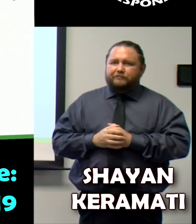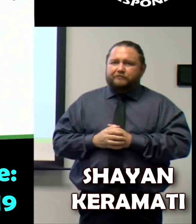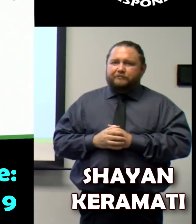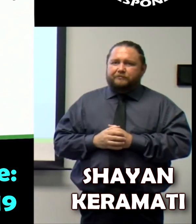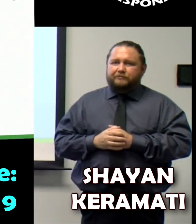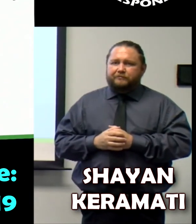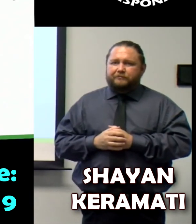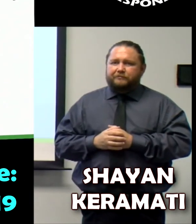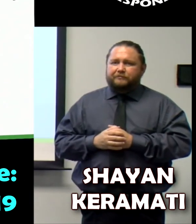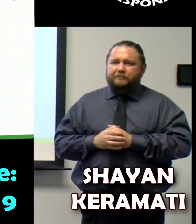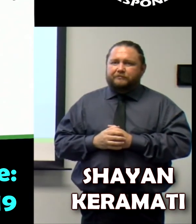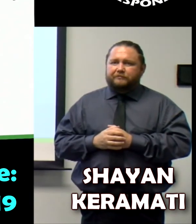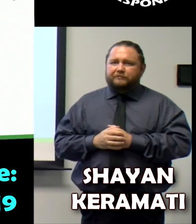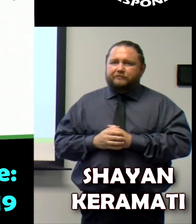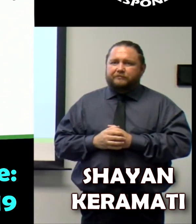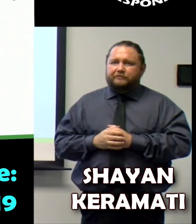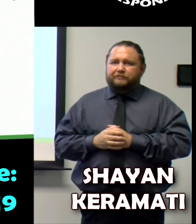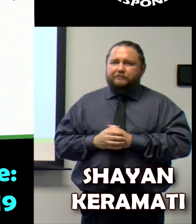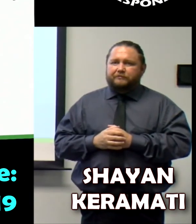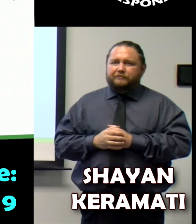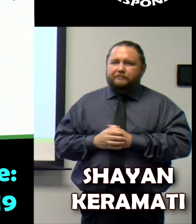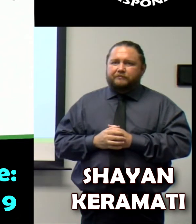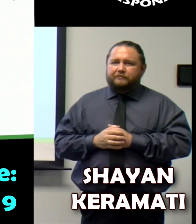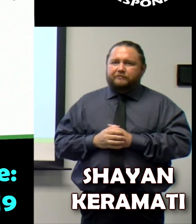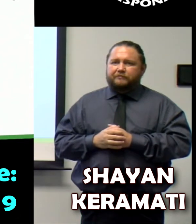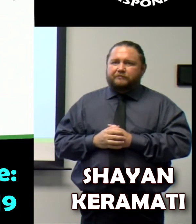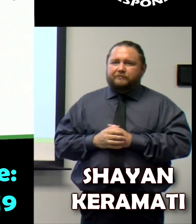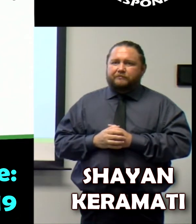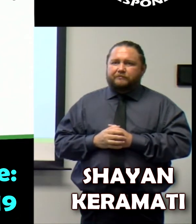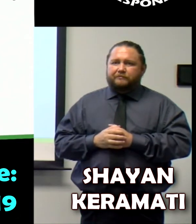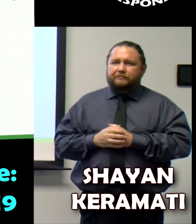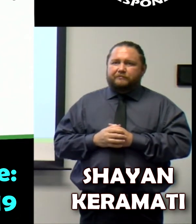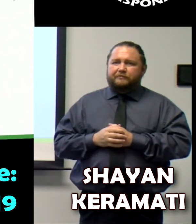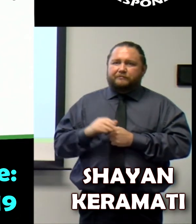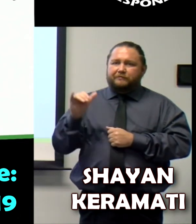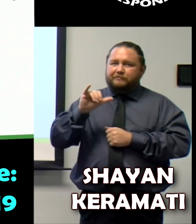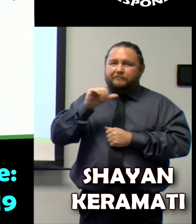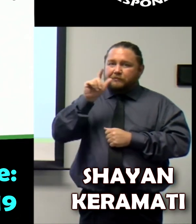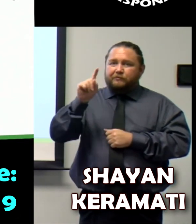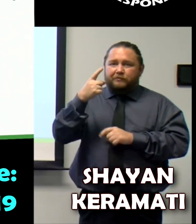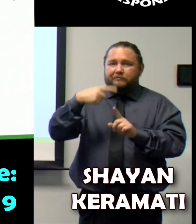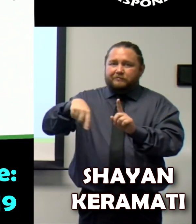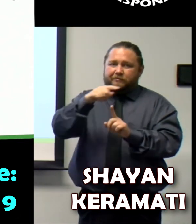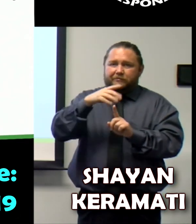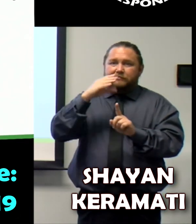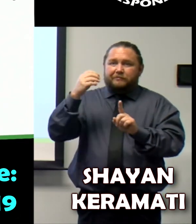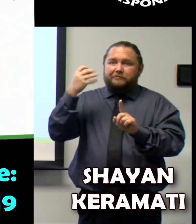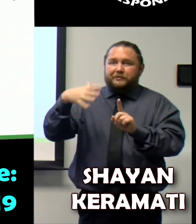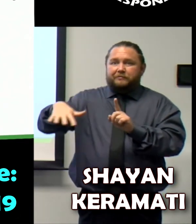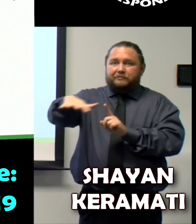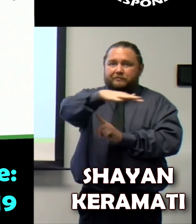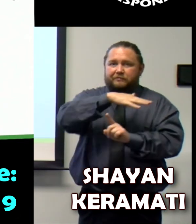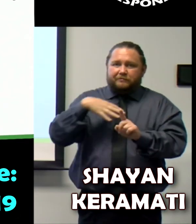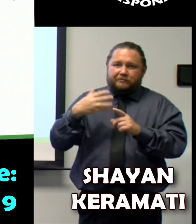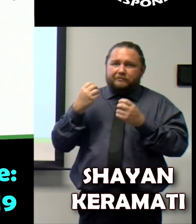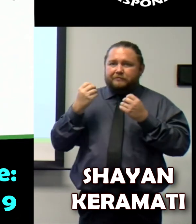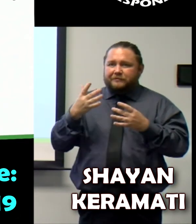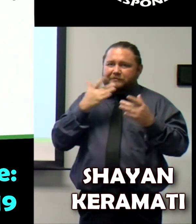by the closures and the shutdown of the economy that has occurred over the last few months. In